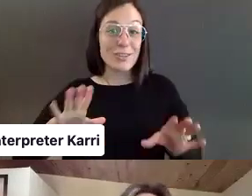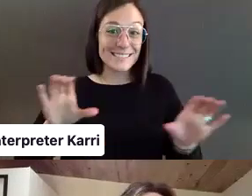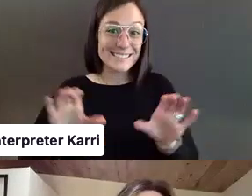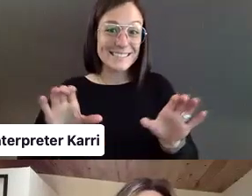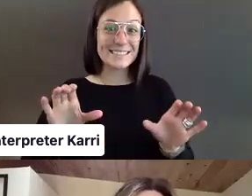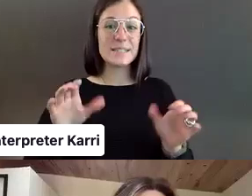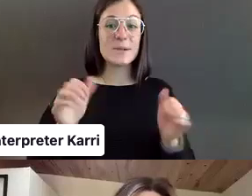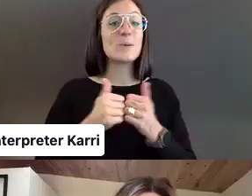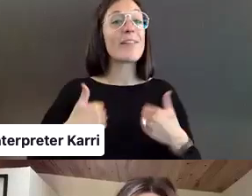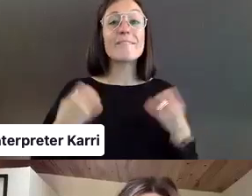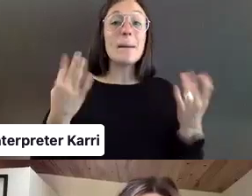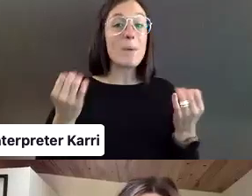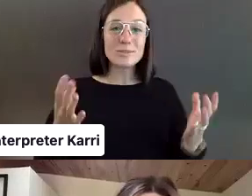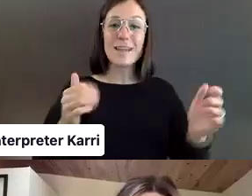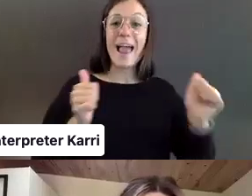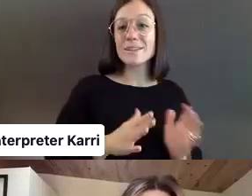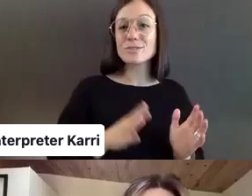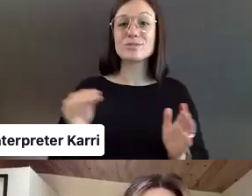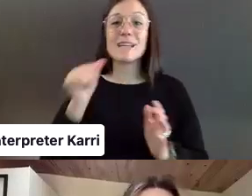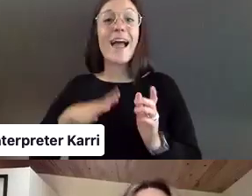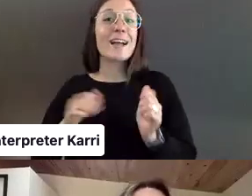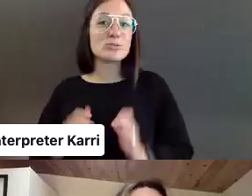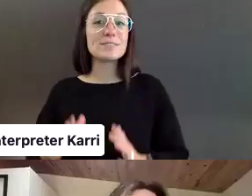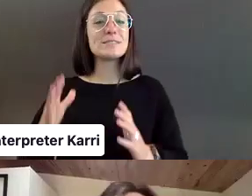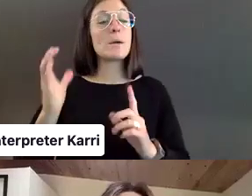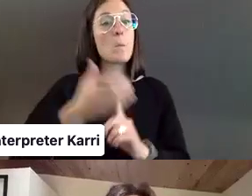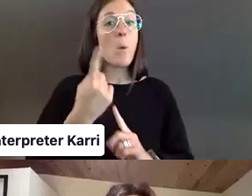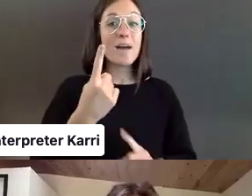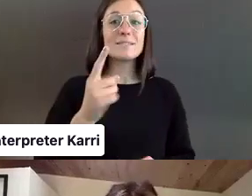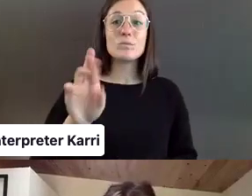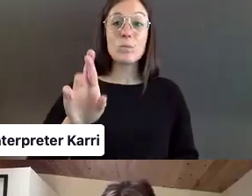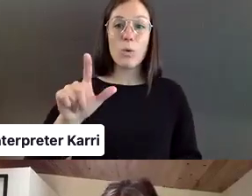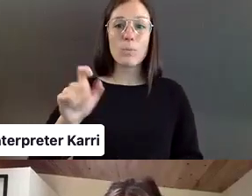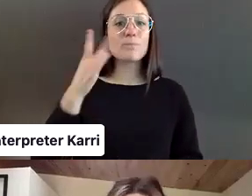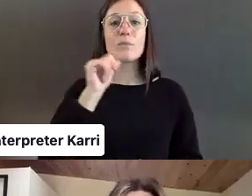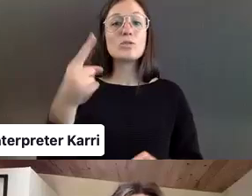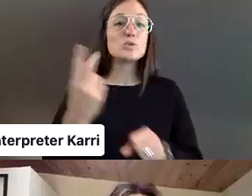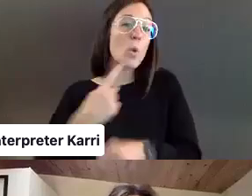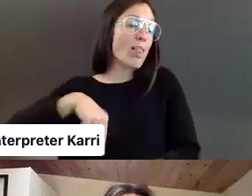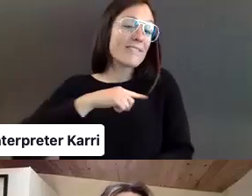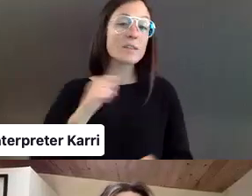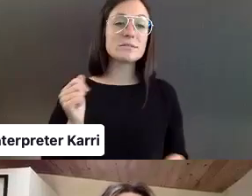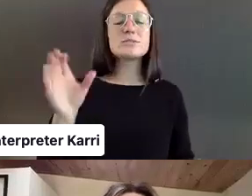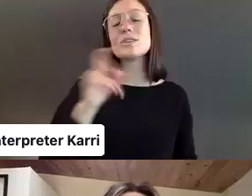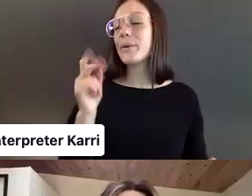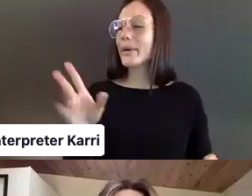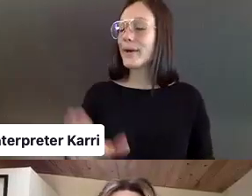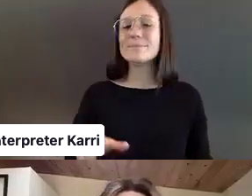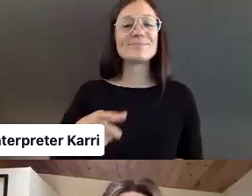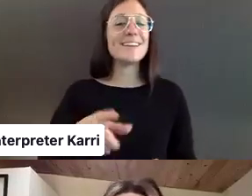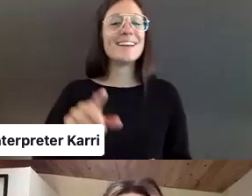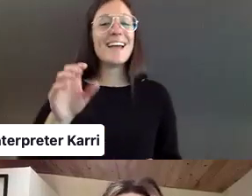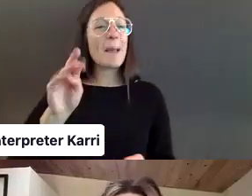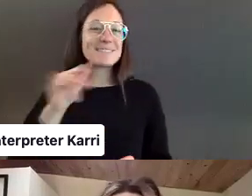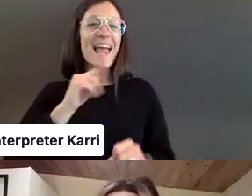having multiple actors and actresses play a single role. Yeah. Why not just use all of us at varying times? And then we all